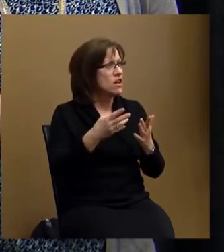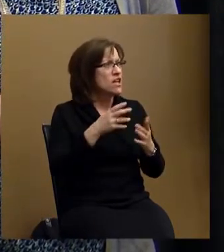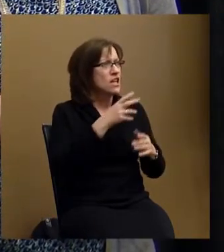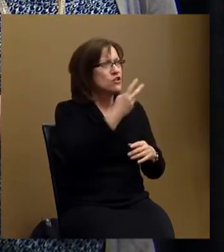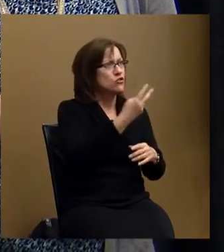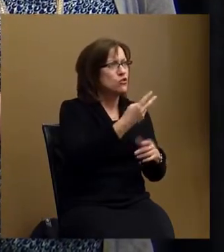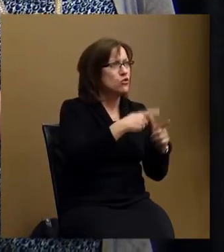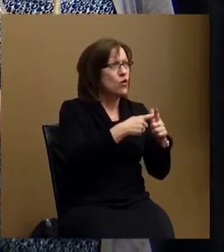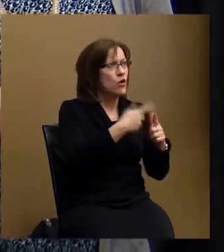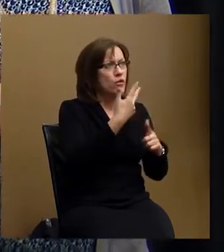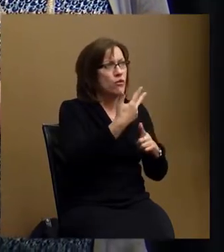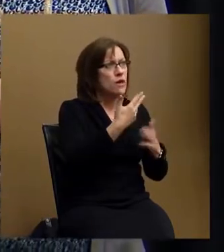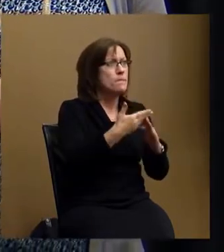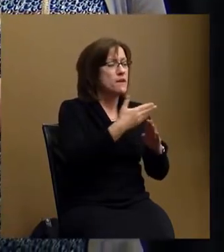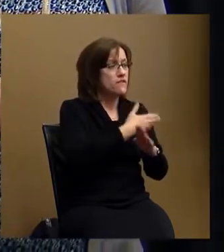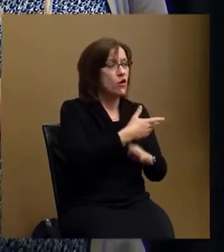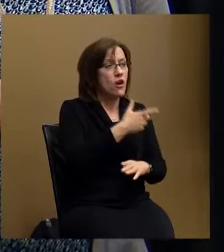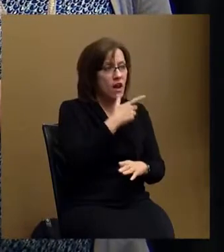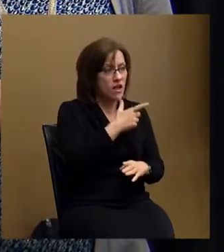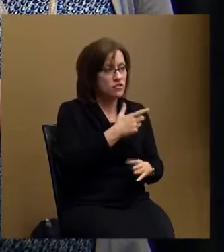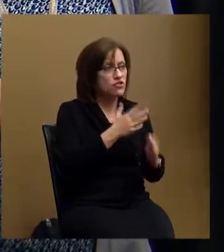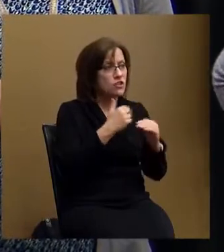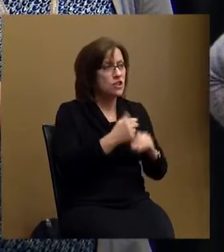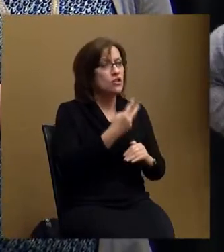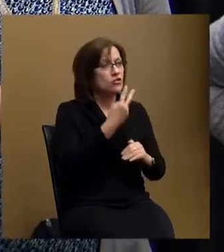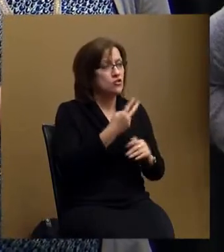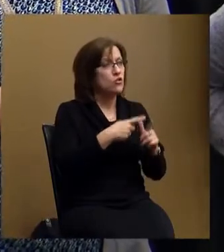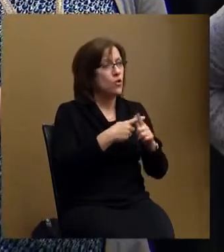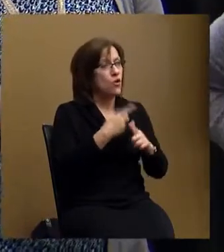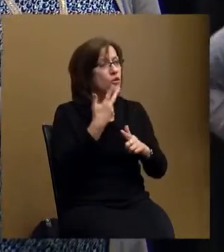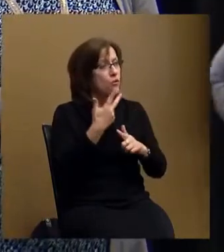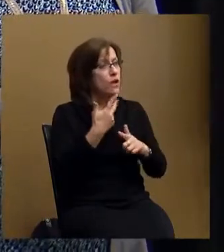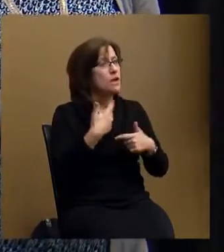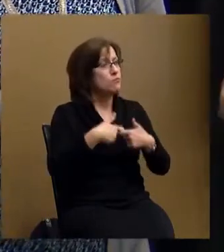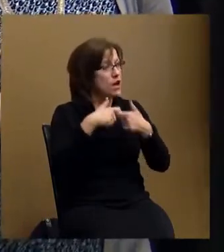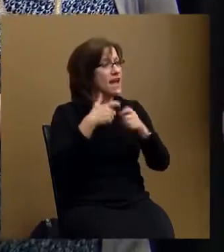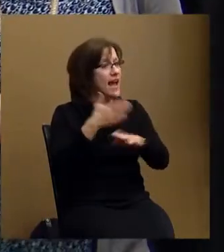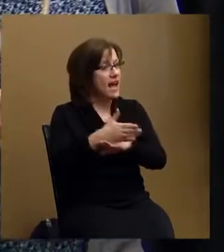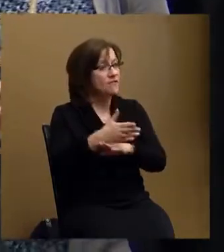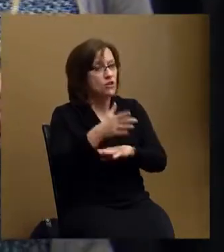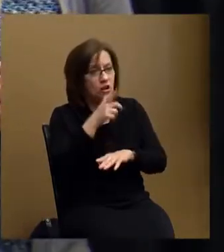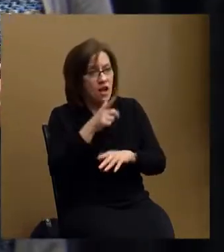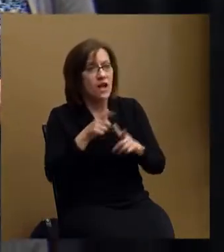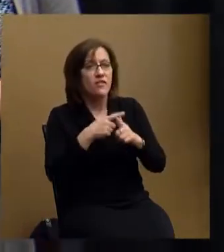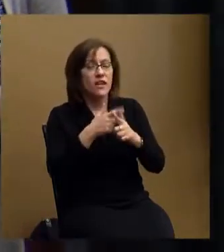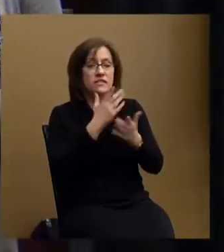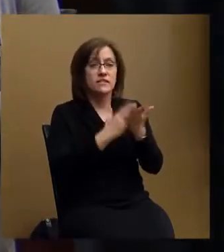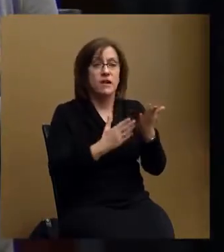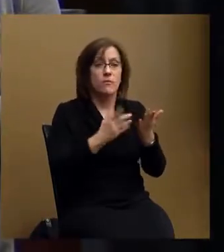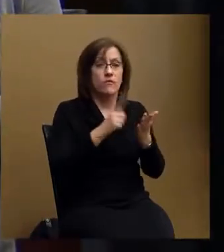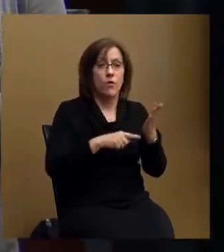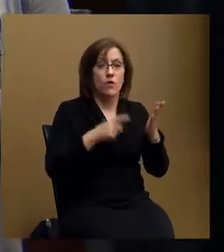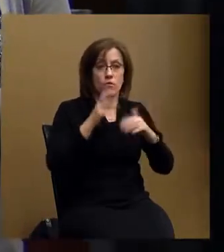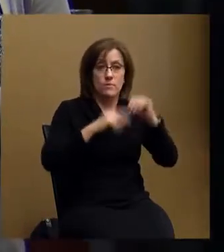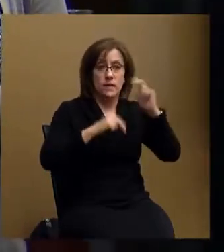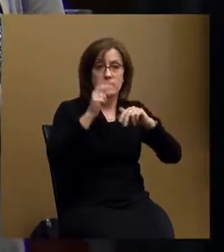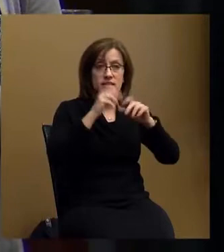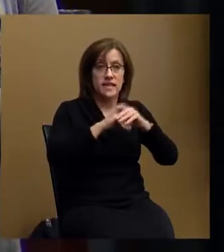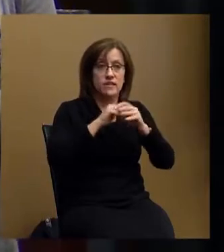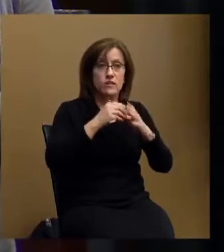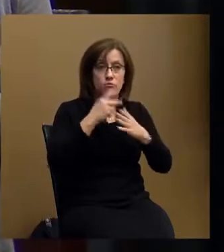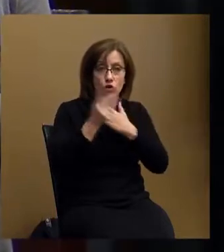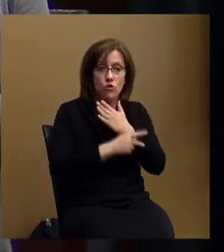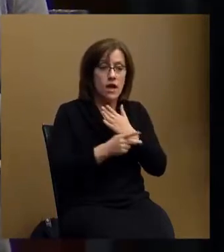2 or 3 before lunch, and 2 or 3 after lunch. And then some of what is built into our program, like part of the fine